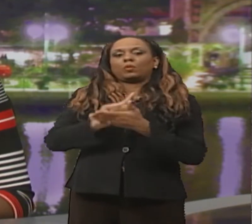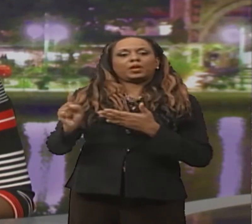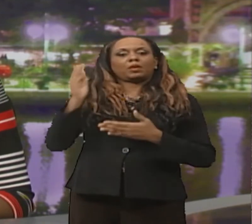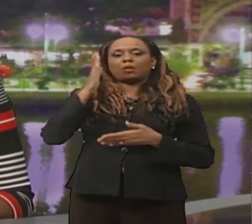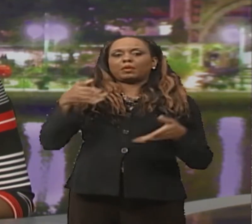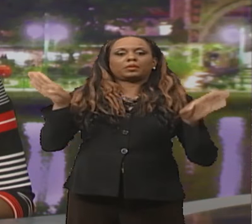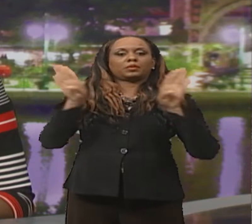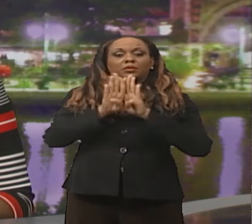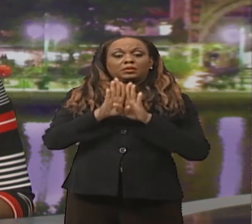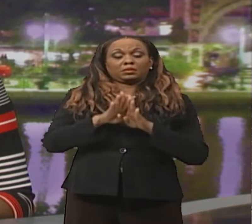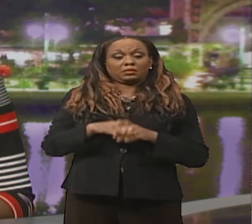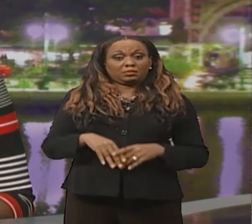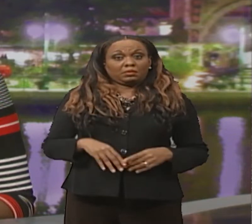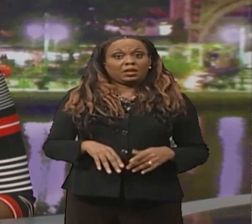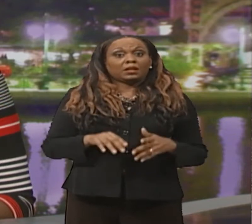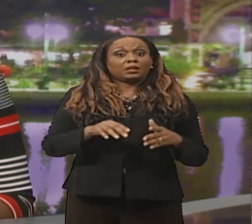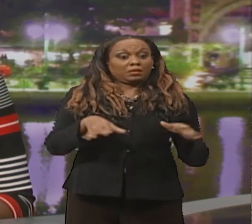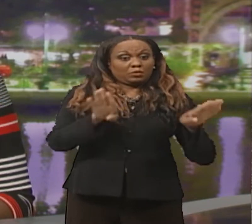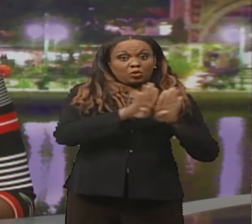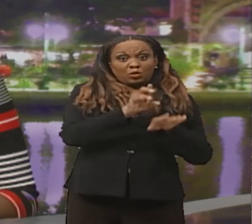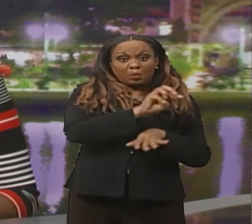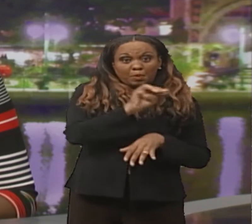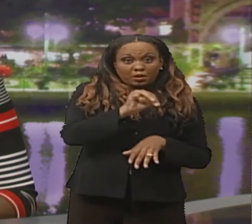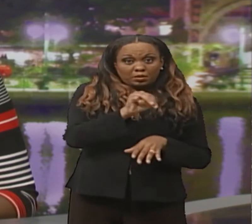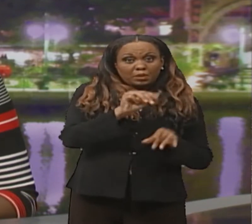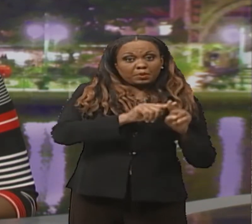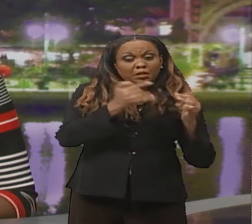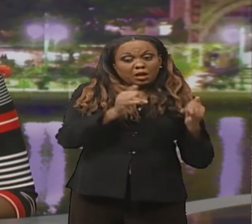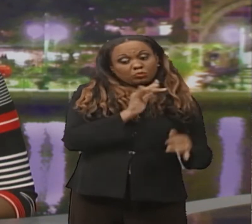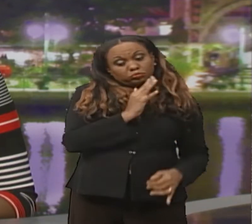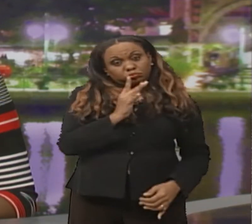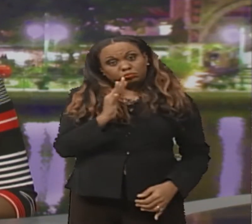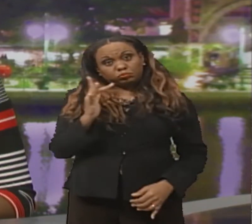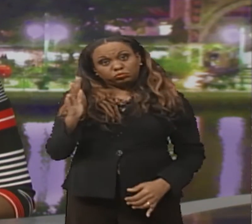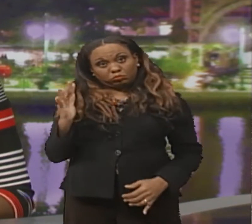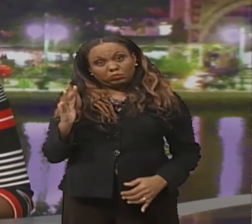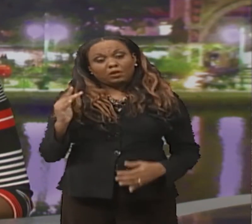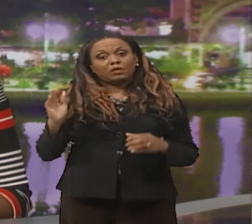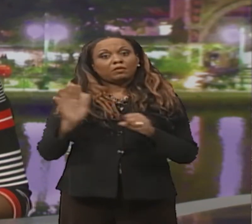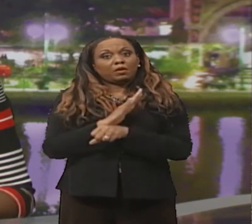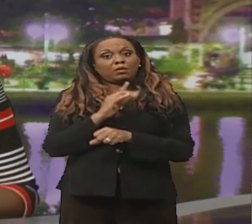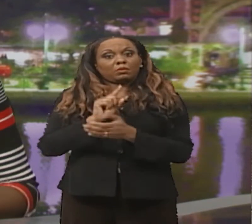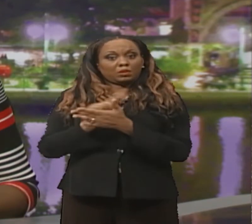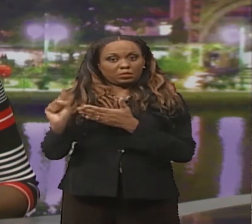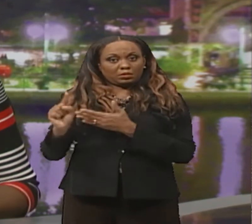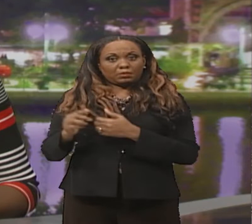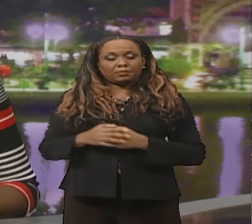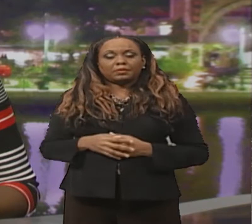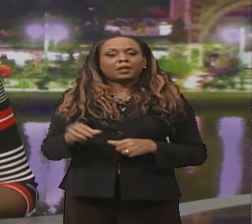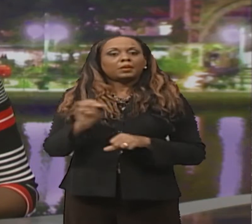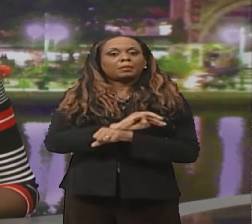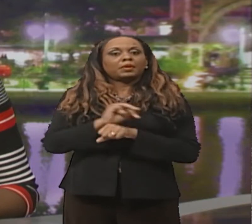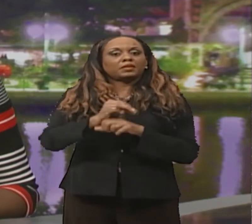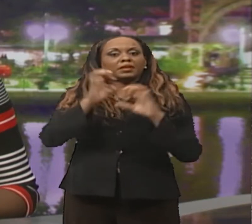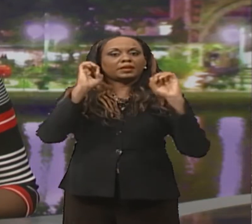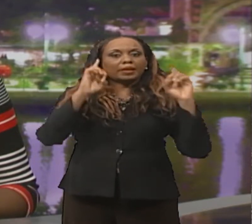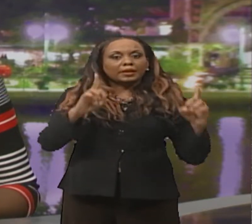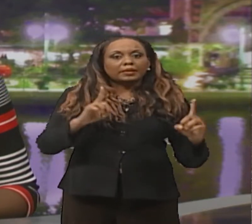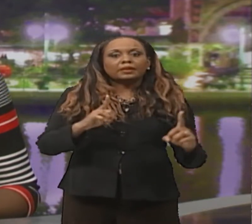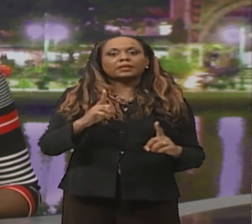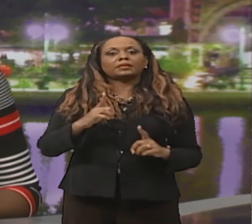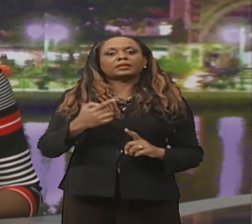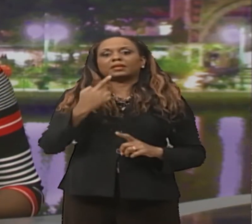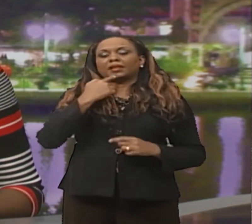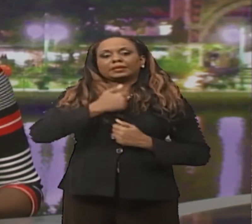Monday because of an environmental problem there. Well, now the Ministry of Education, Technological and Vocational Training says